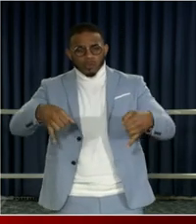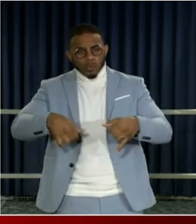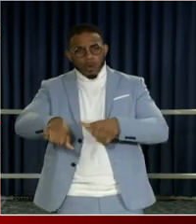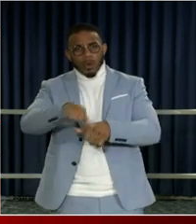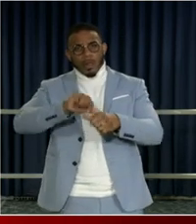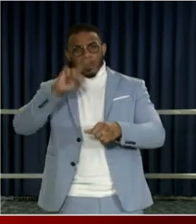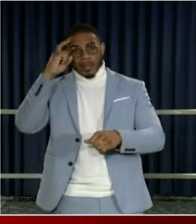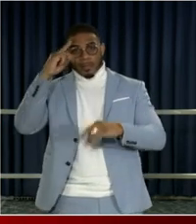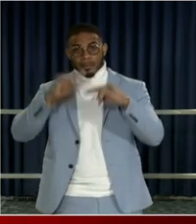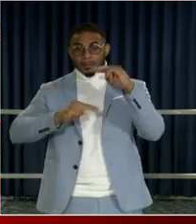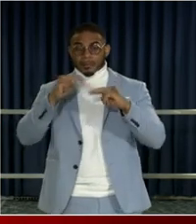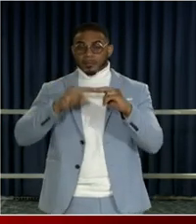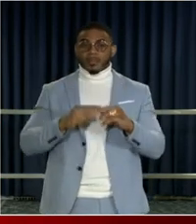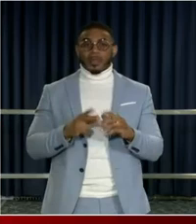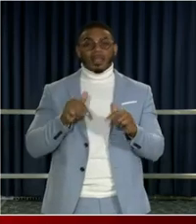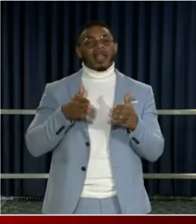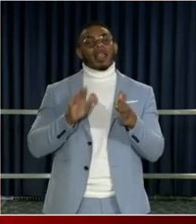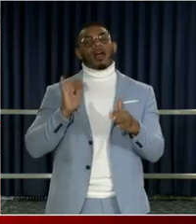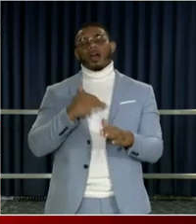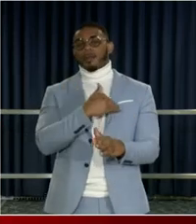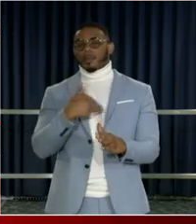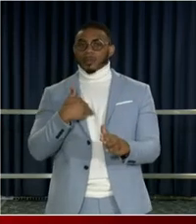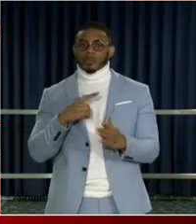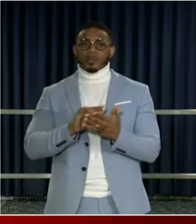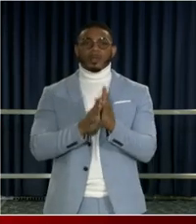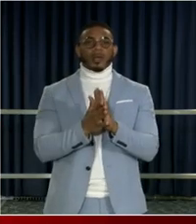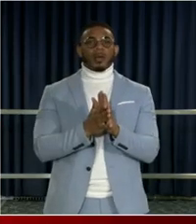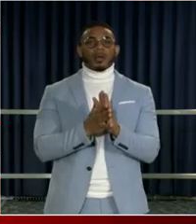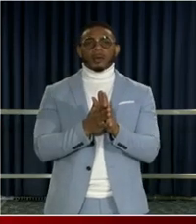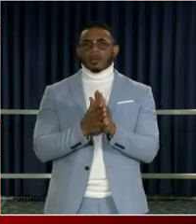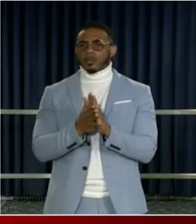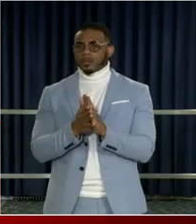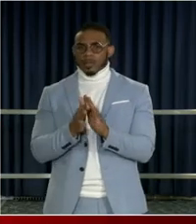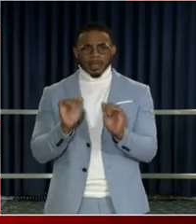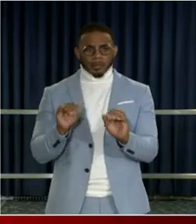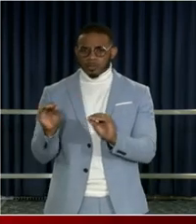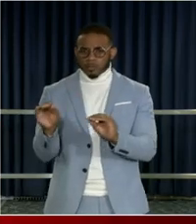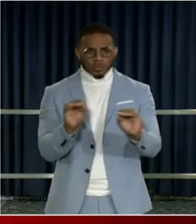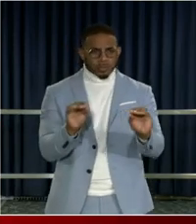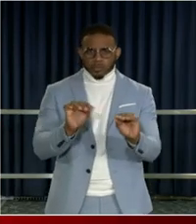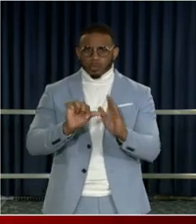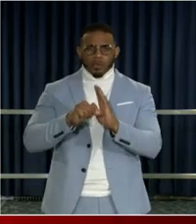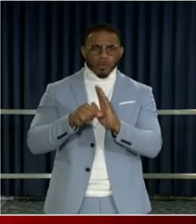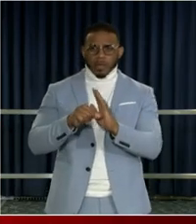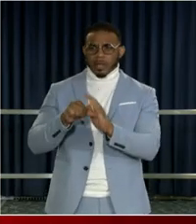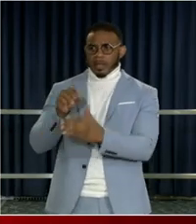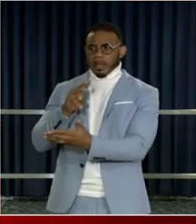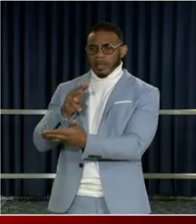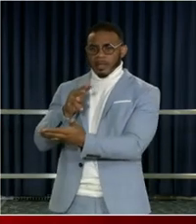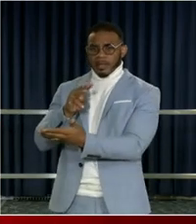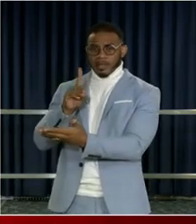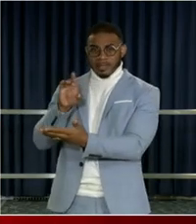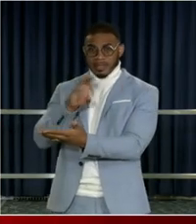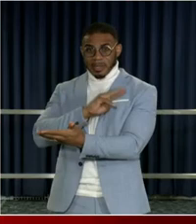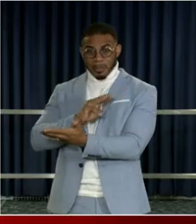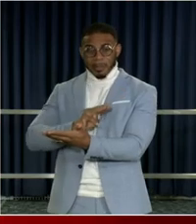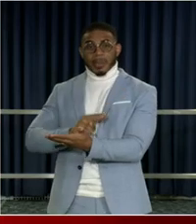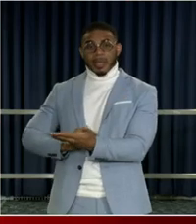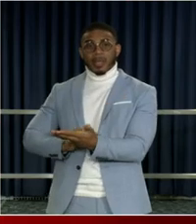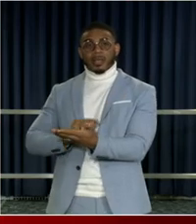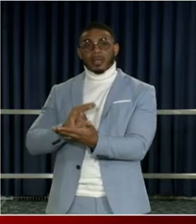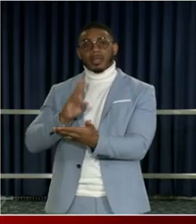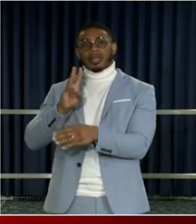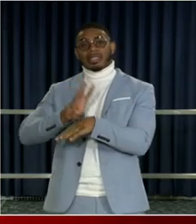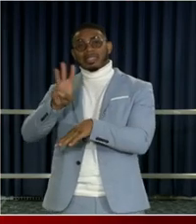around the Capitol building. This allowed our members to become mobile in order to enforce the mayor's 6 p.m. curfew. Our goal with